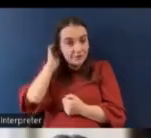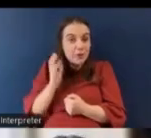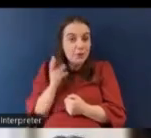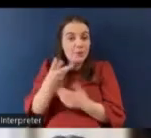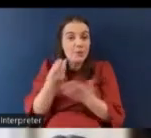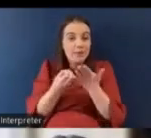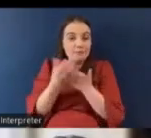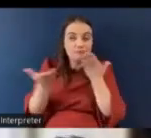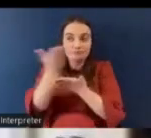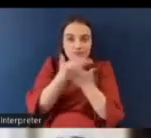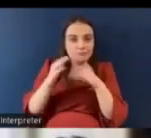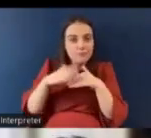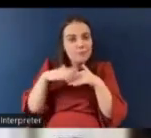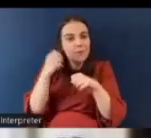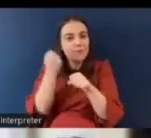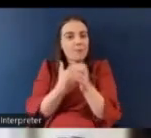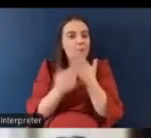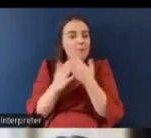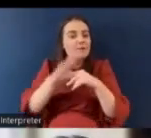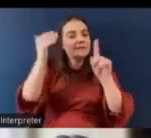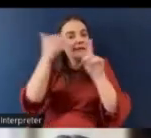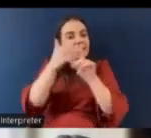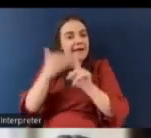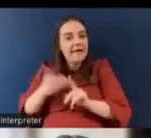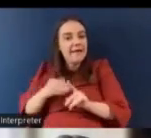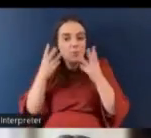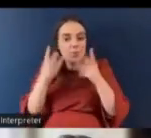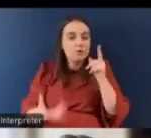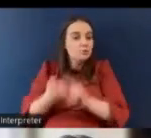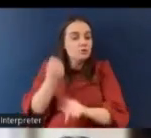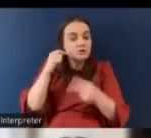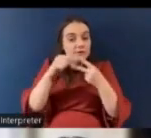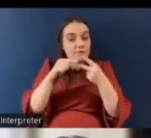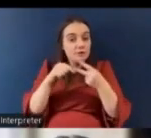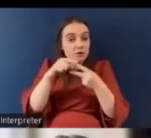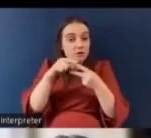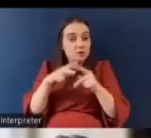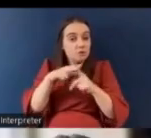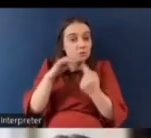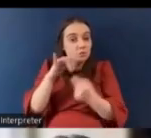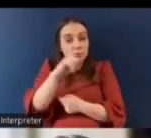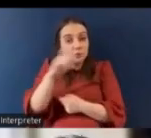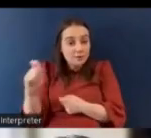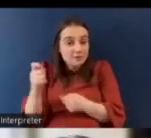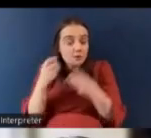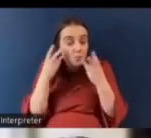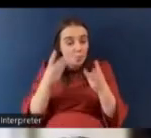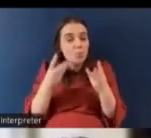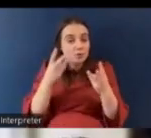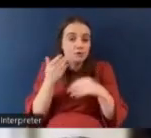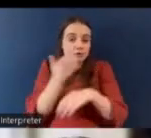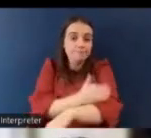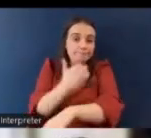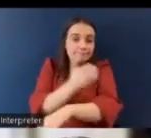more about what we hoped to achieve with these toolkits and what we continue to hope to achieve with the